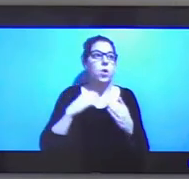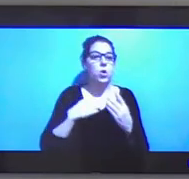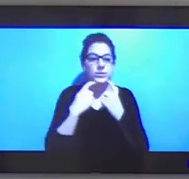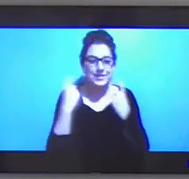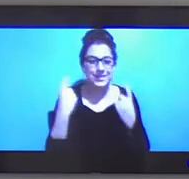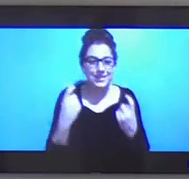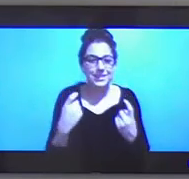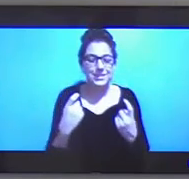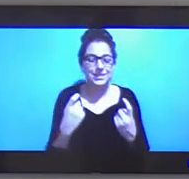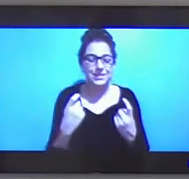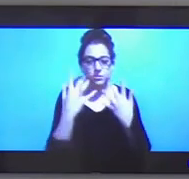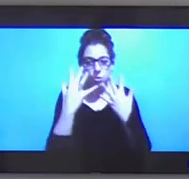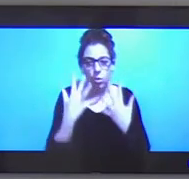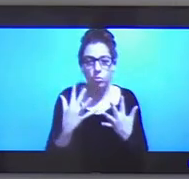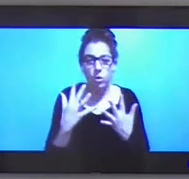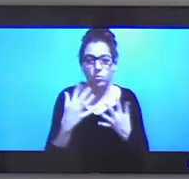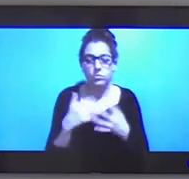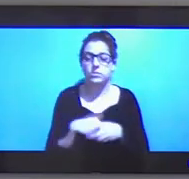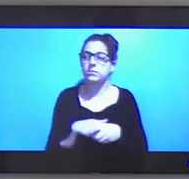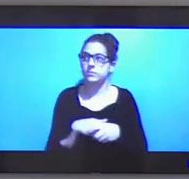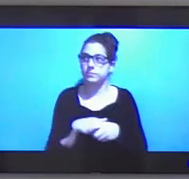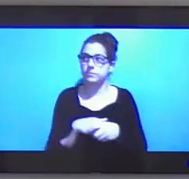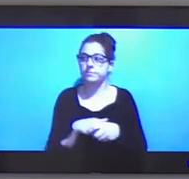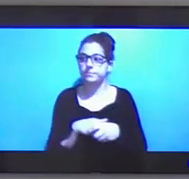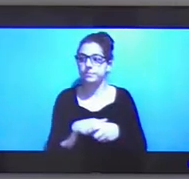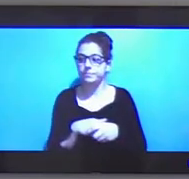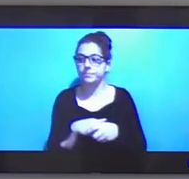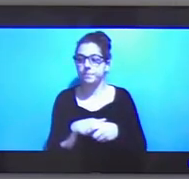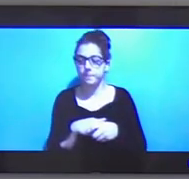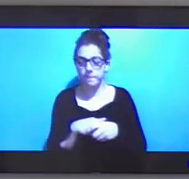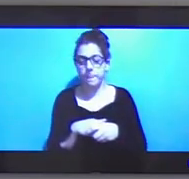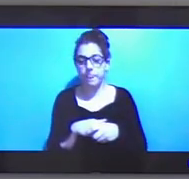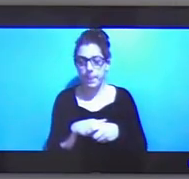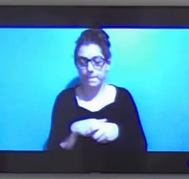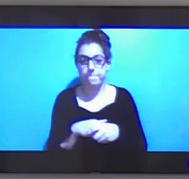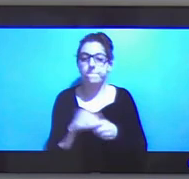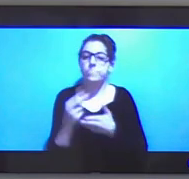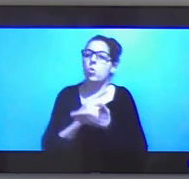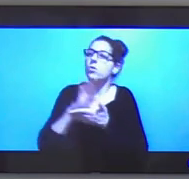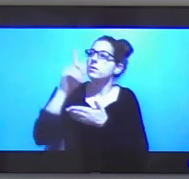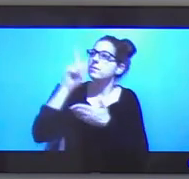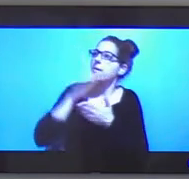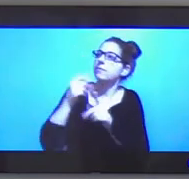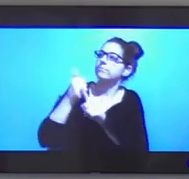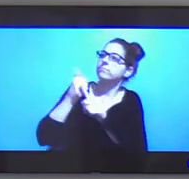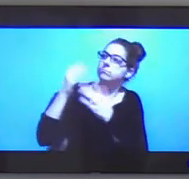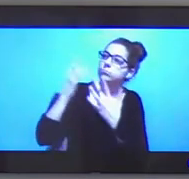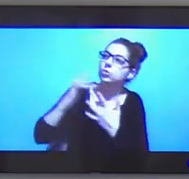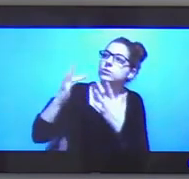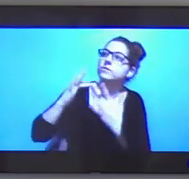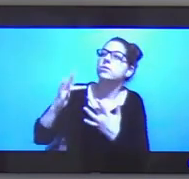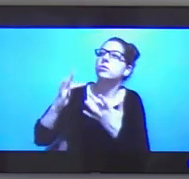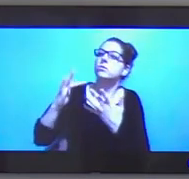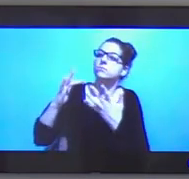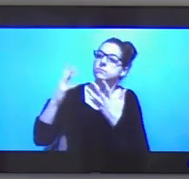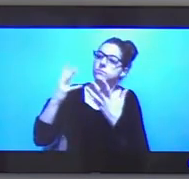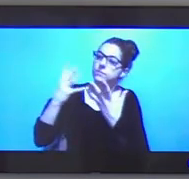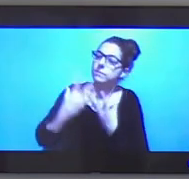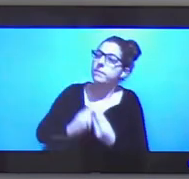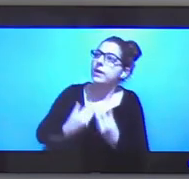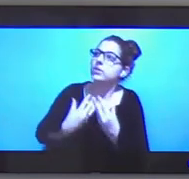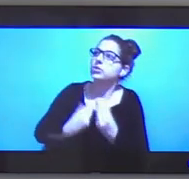no more. Amen. Come, Lord Jesus. Holy God, holy and merciful, holy and compassionate, send upon us and